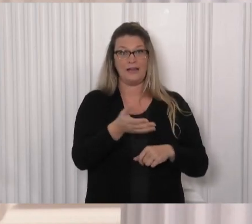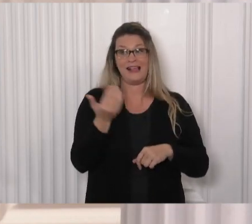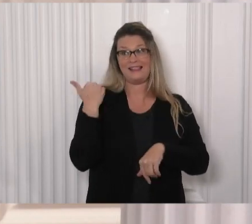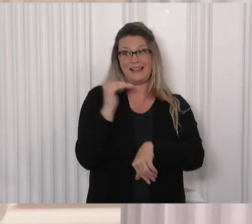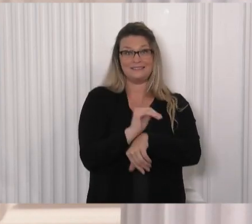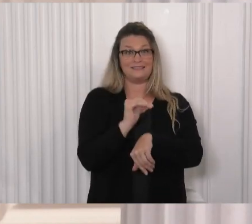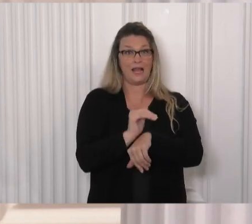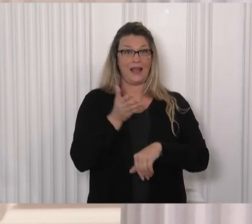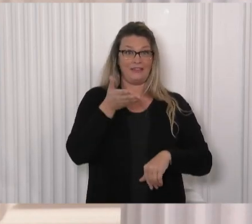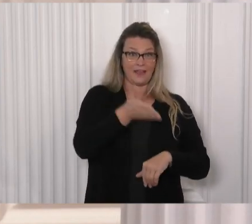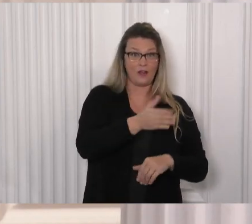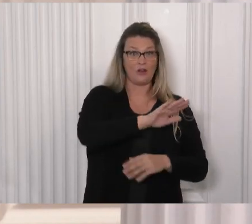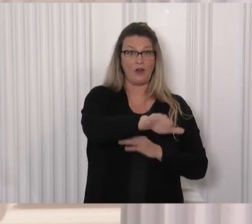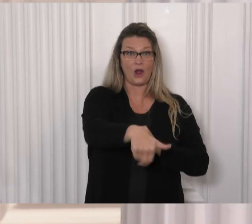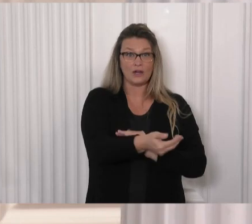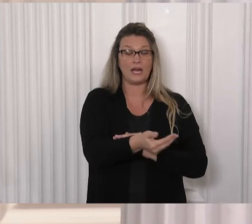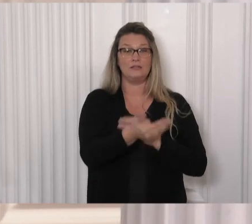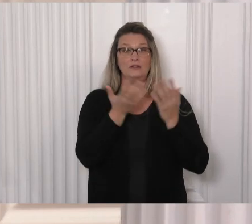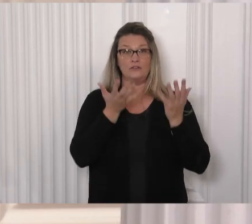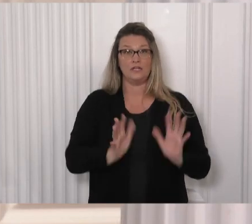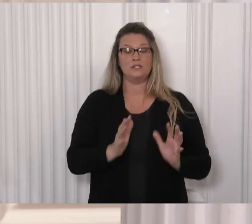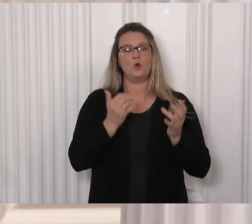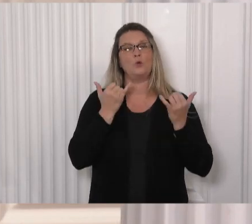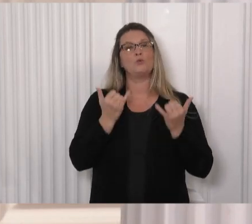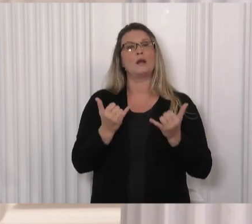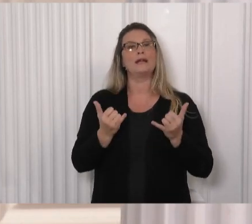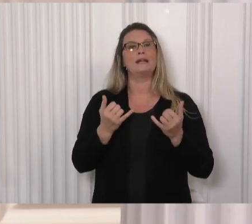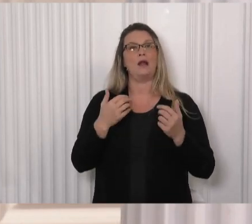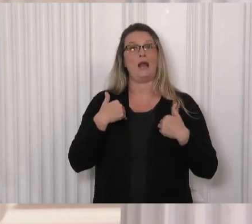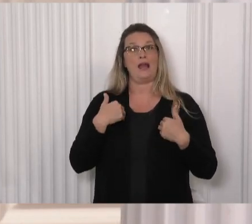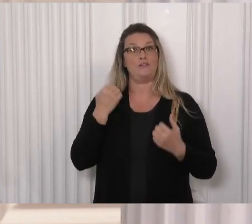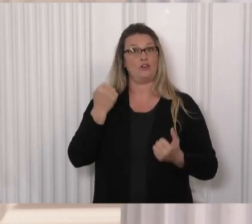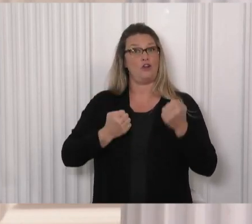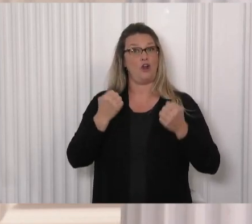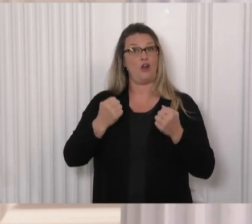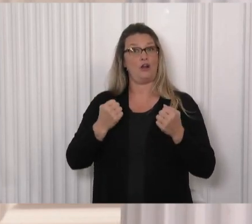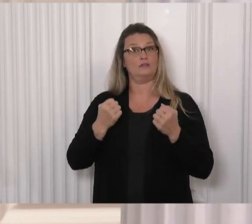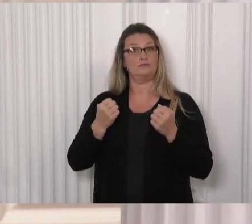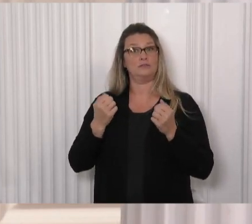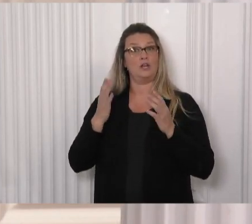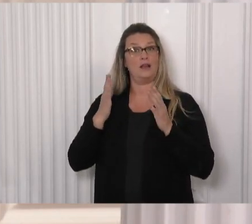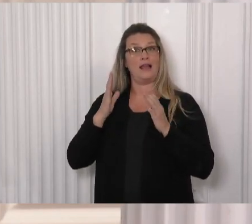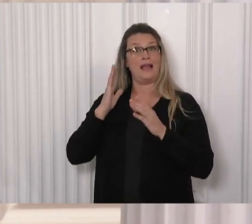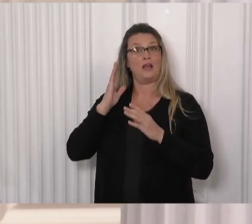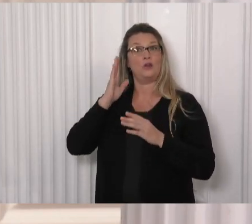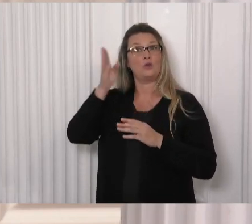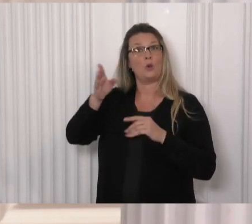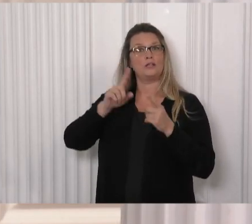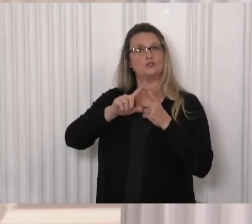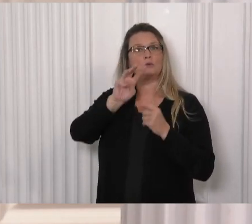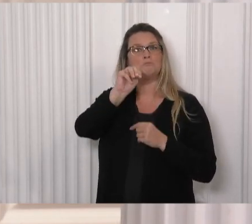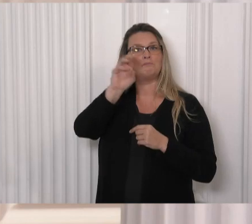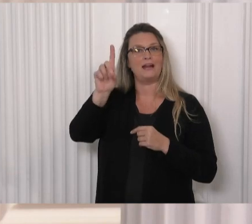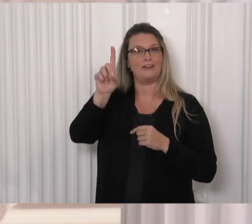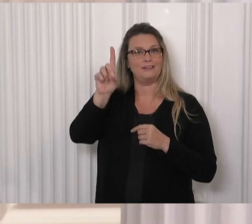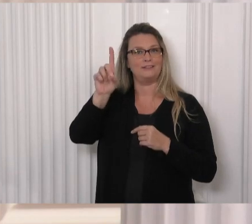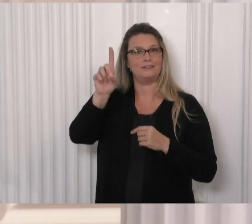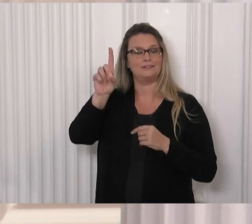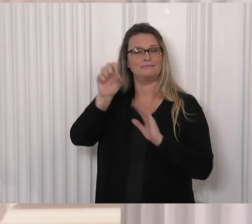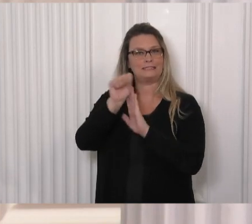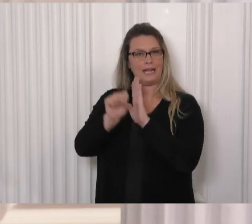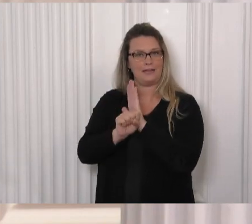In addition, there's a vehicle that's en route to Maryland to pick up needed supplies and protective